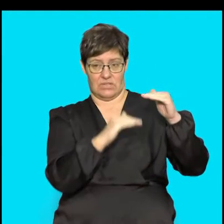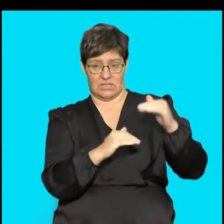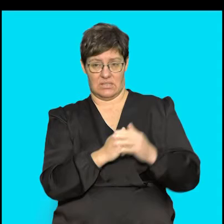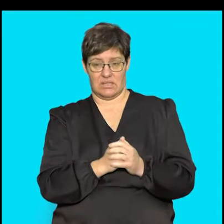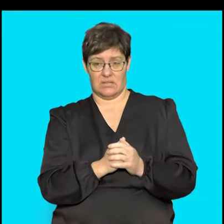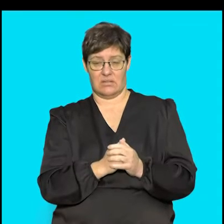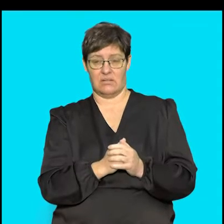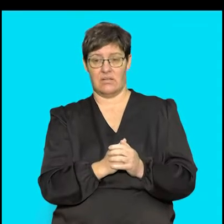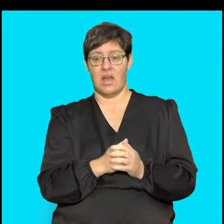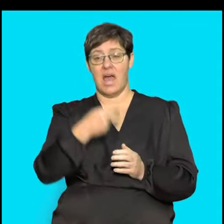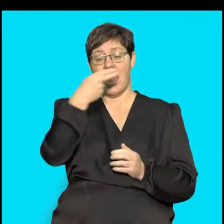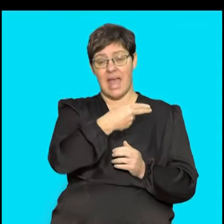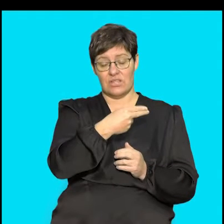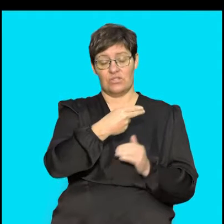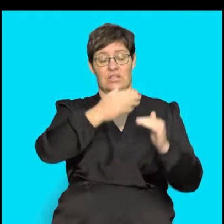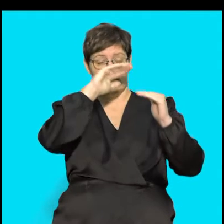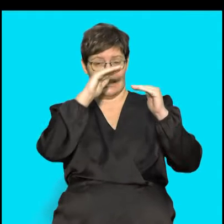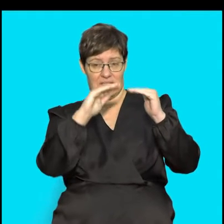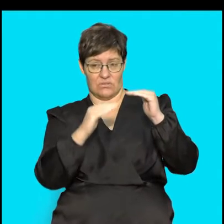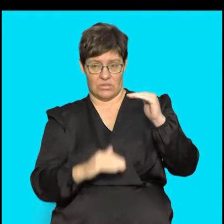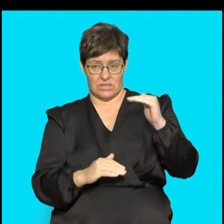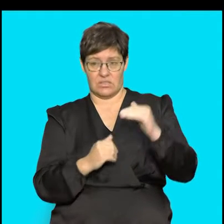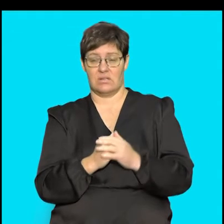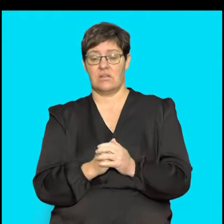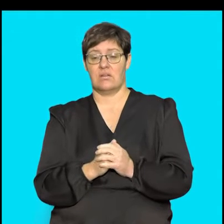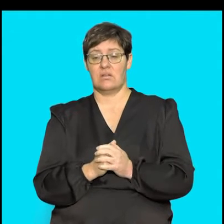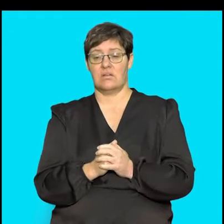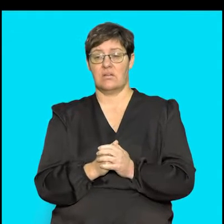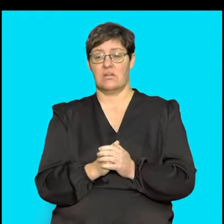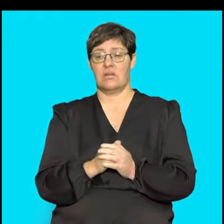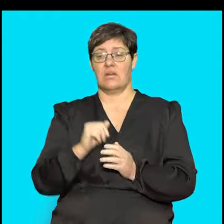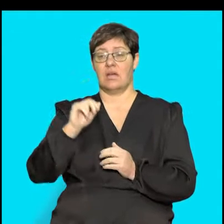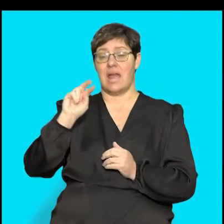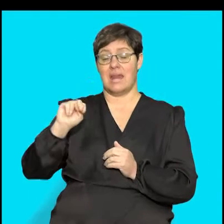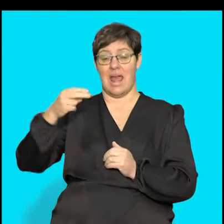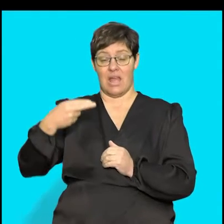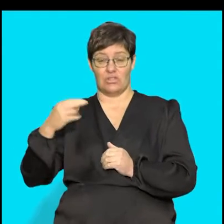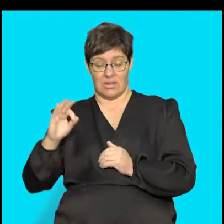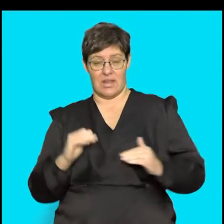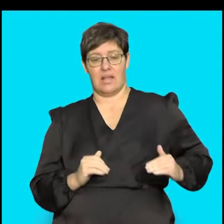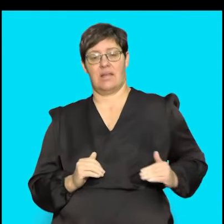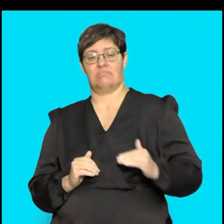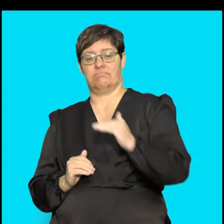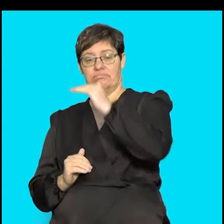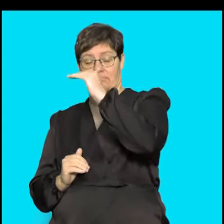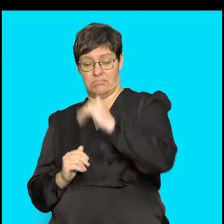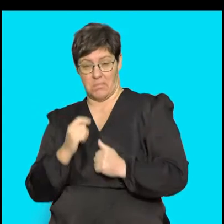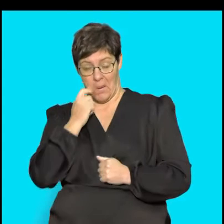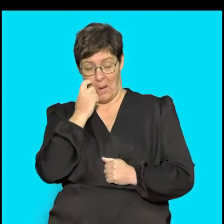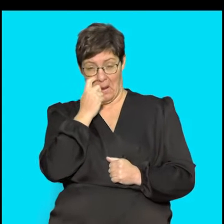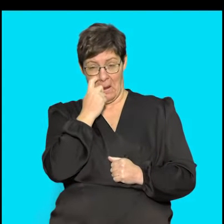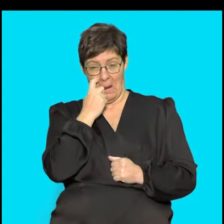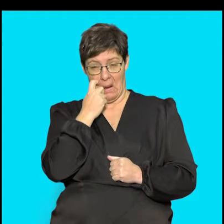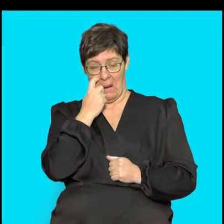decreased, the concentration of the hydrogen decreased, and the concentration of our ammonium increased.